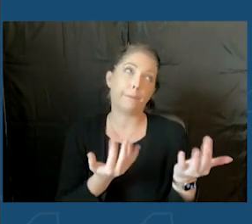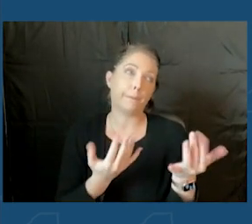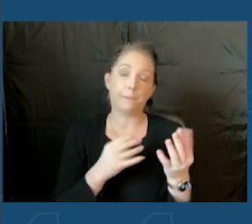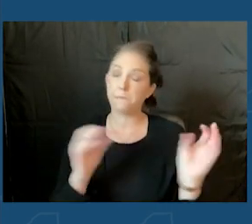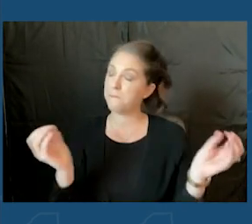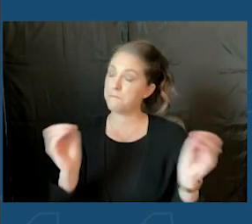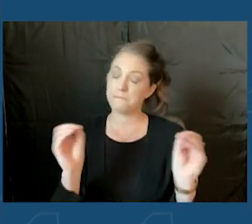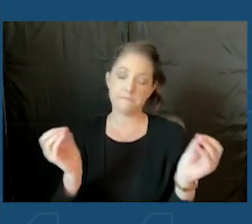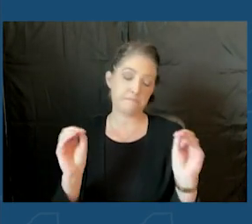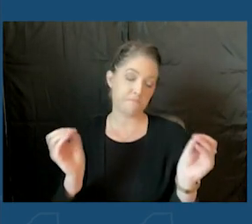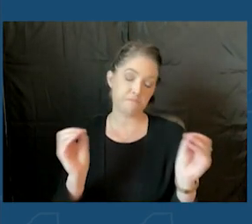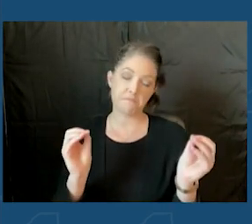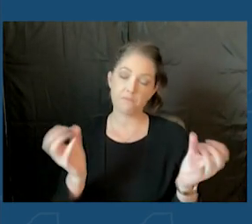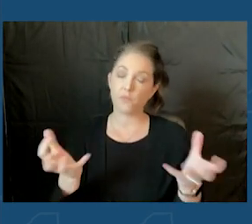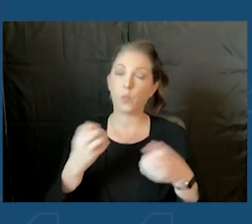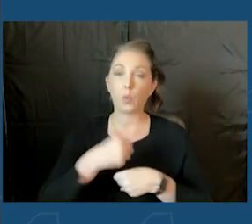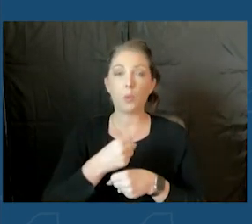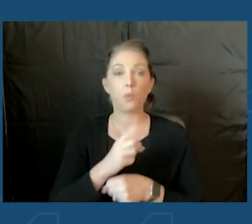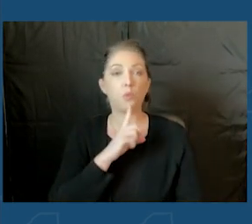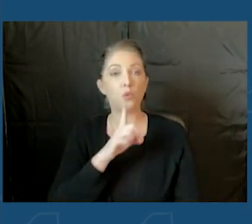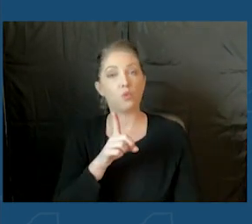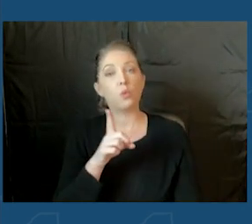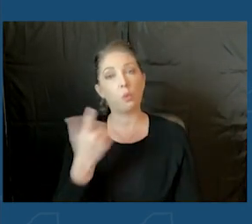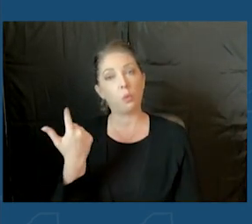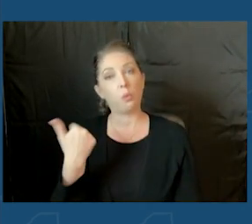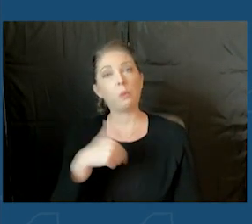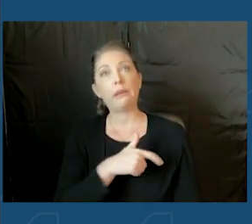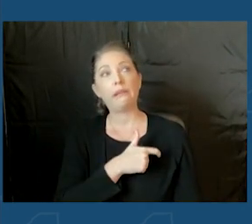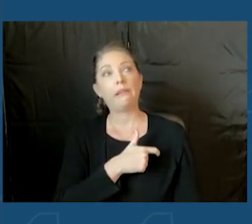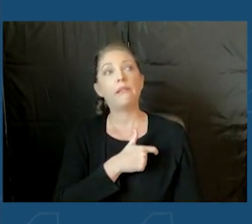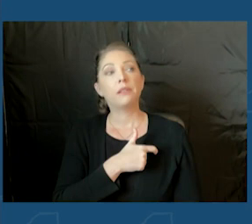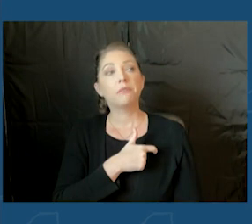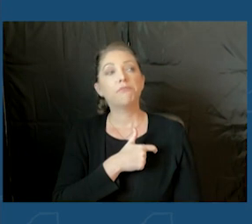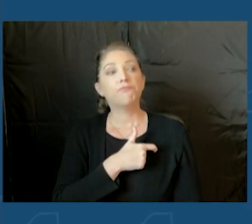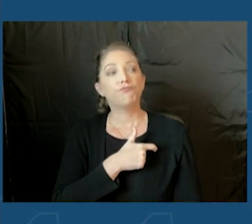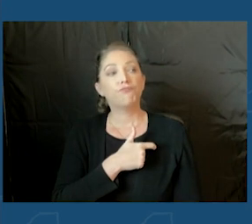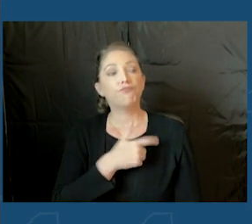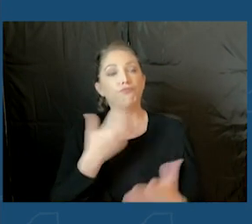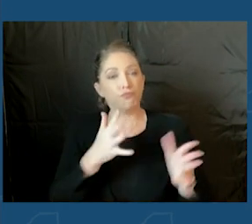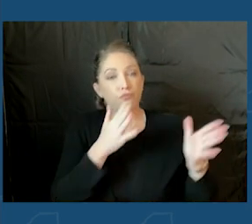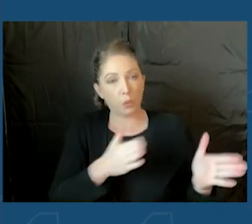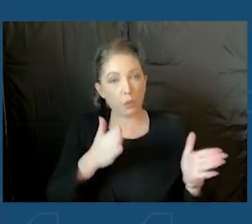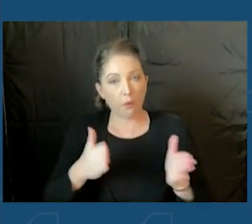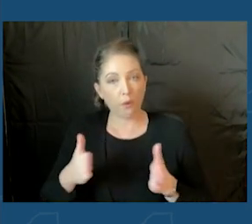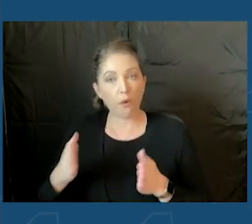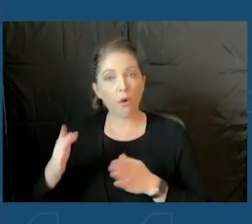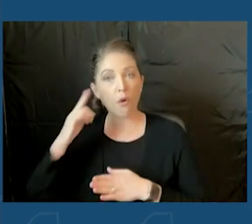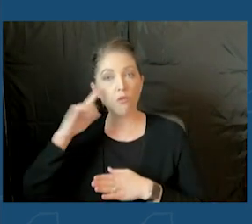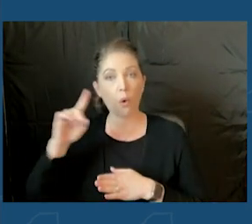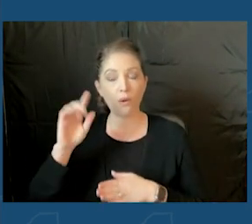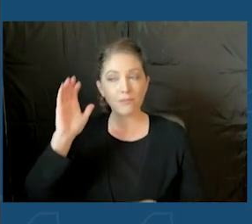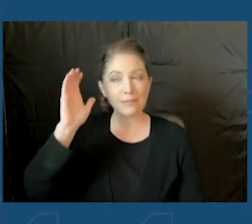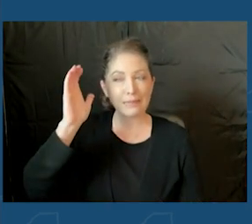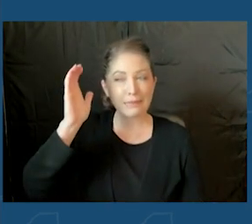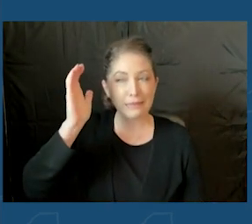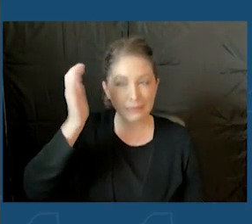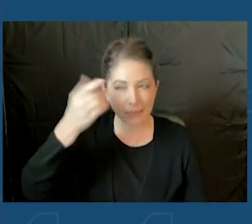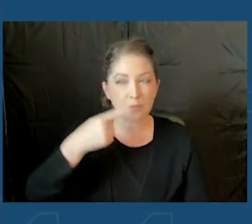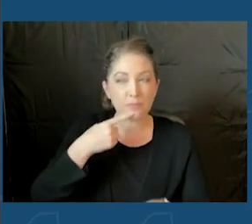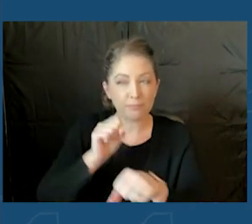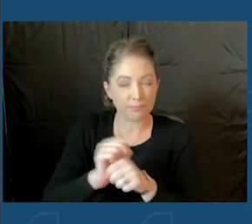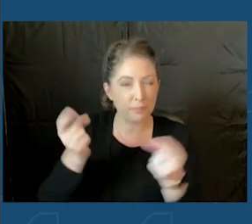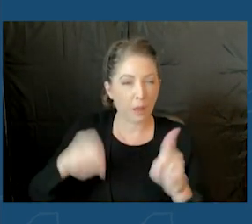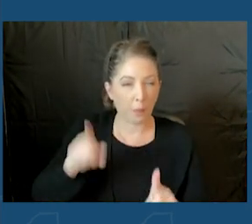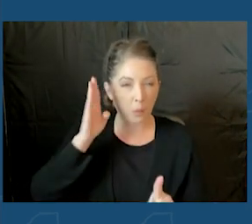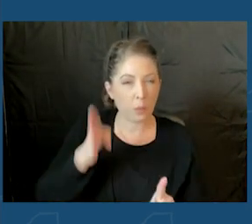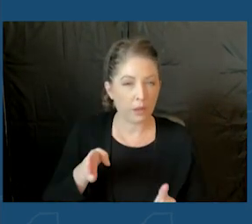to make sure that we prepared for what seems to be the inevitable. I also want